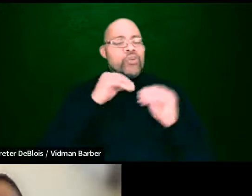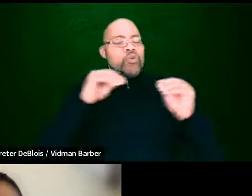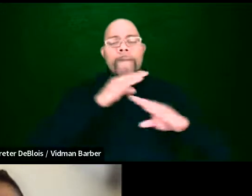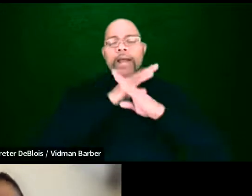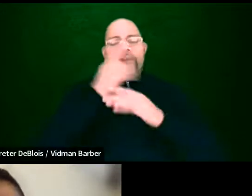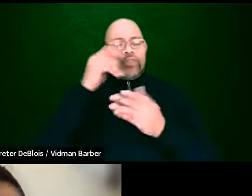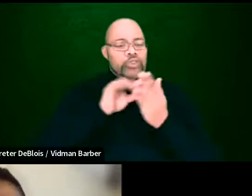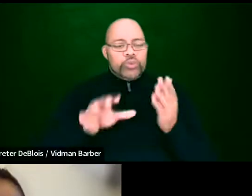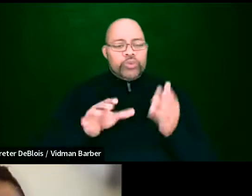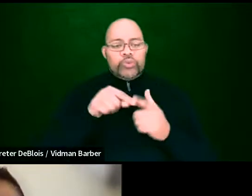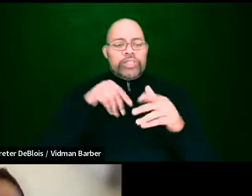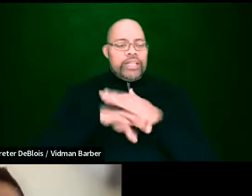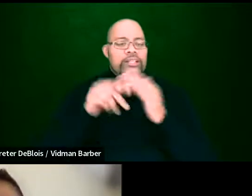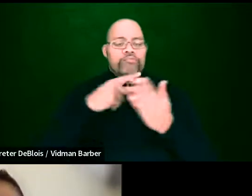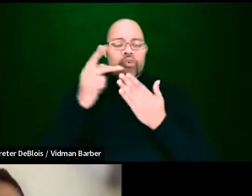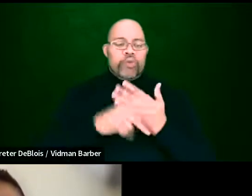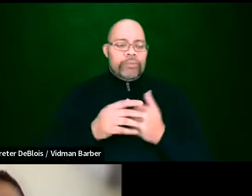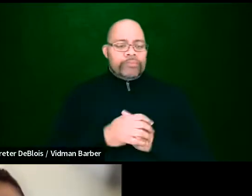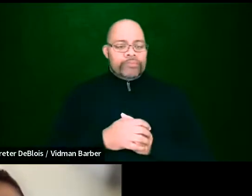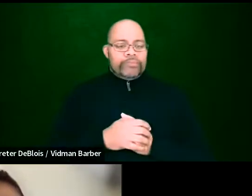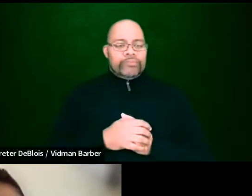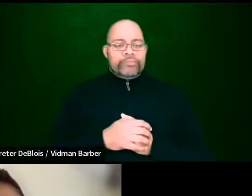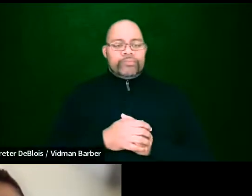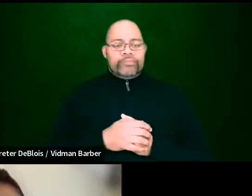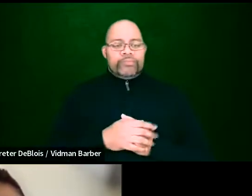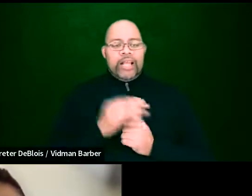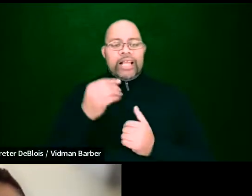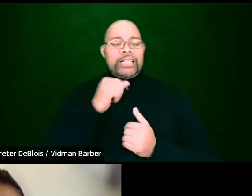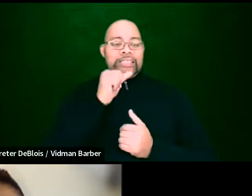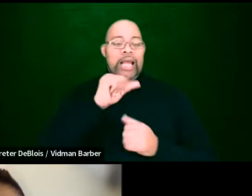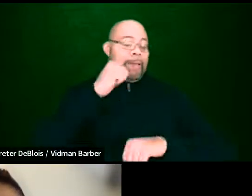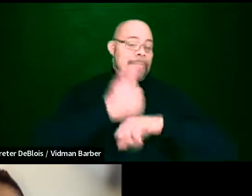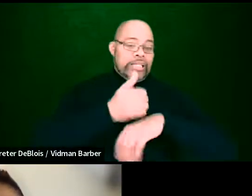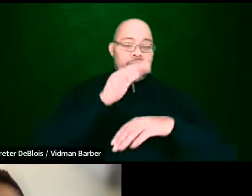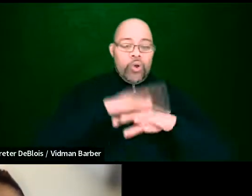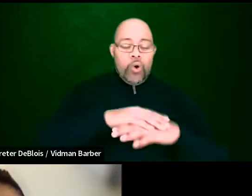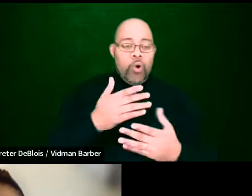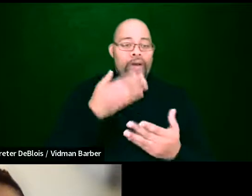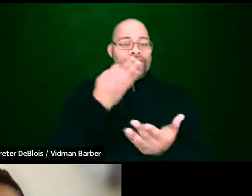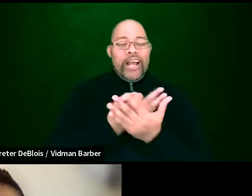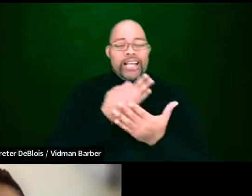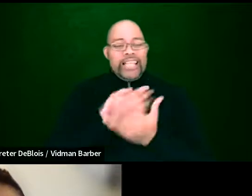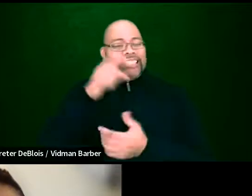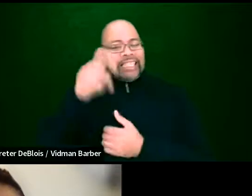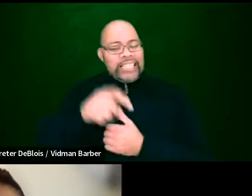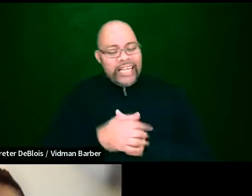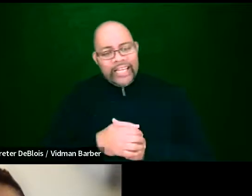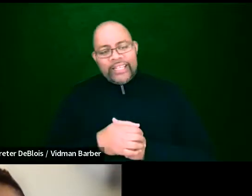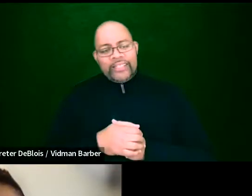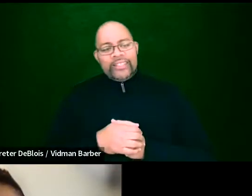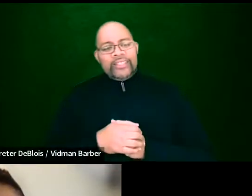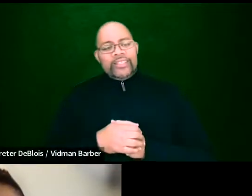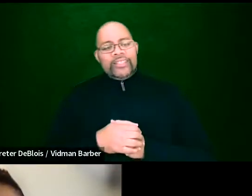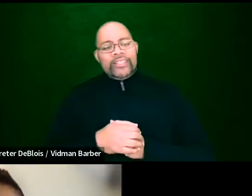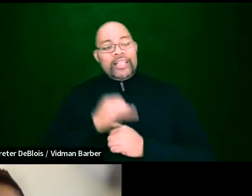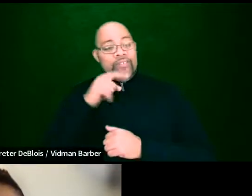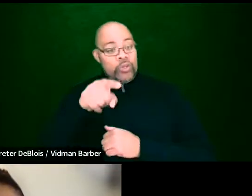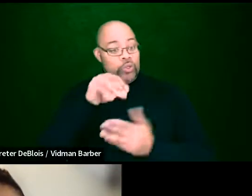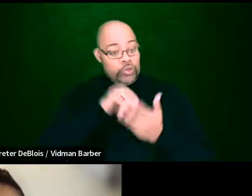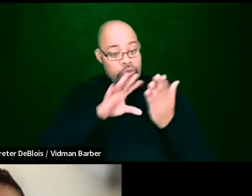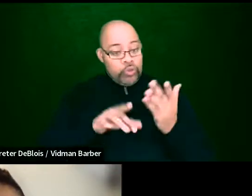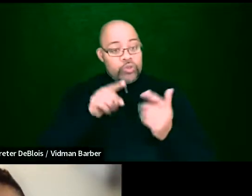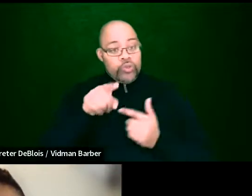for the students to get into this program. And it's not based on, financial need. If you're a student,